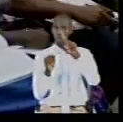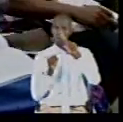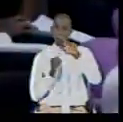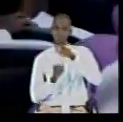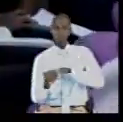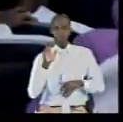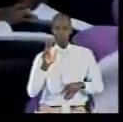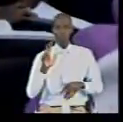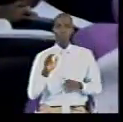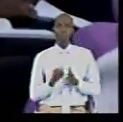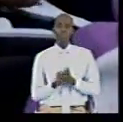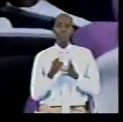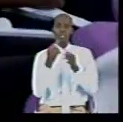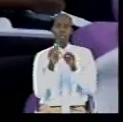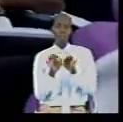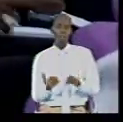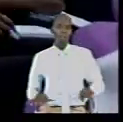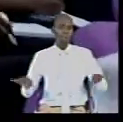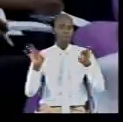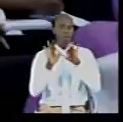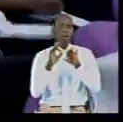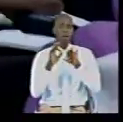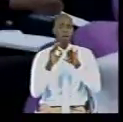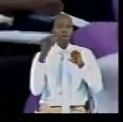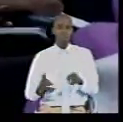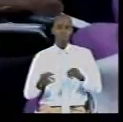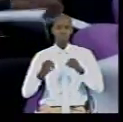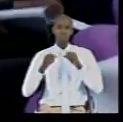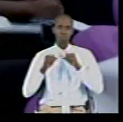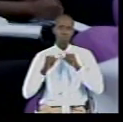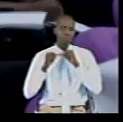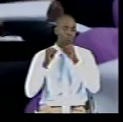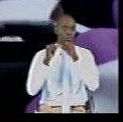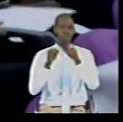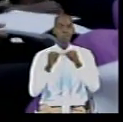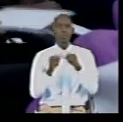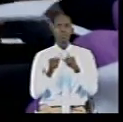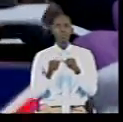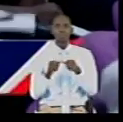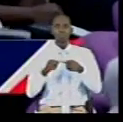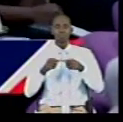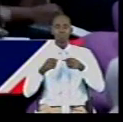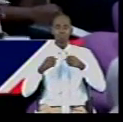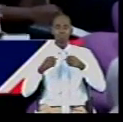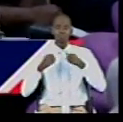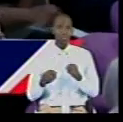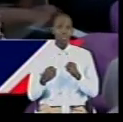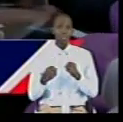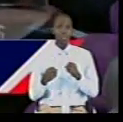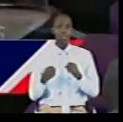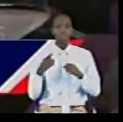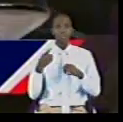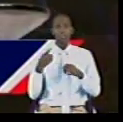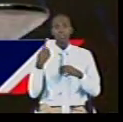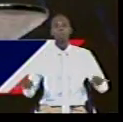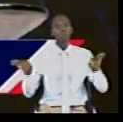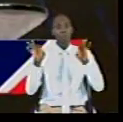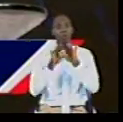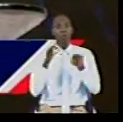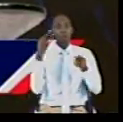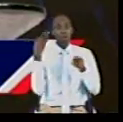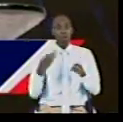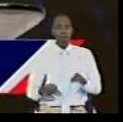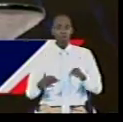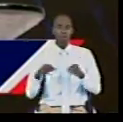importance of steadfast perseverance without timidity. The importance of